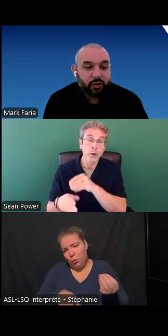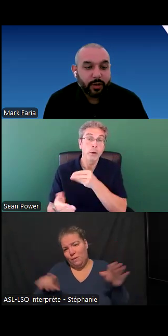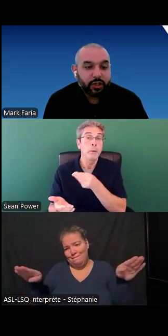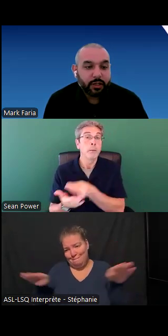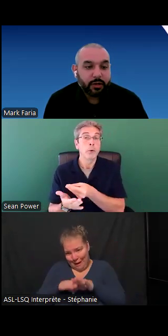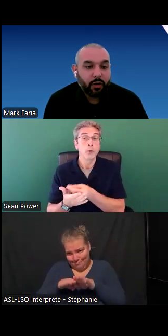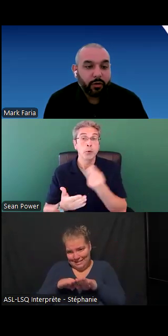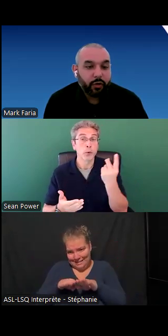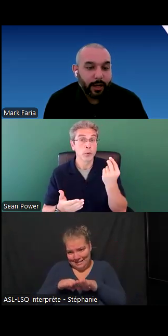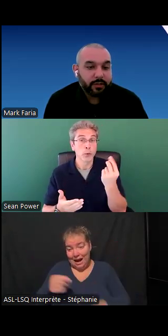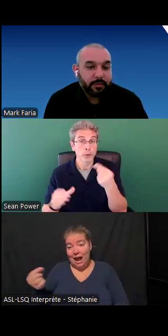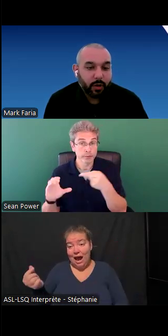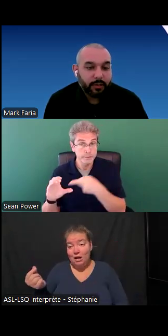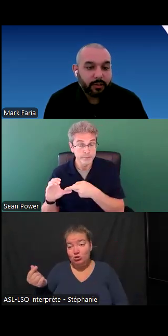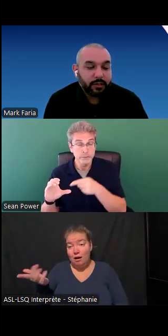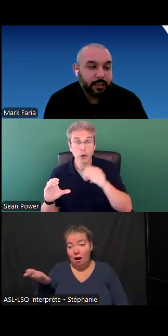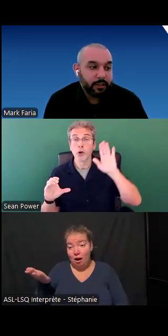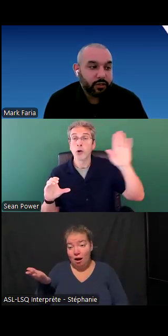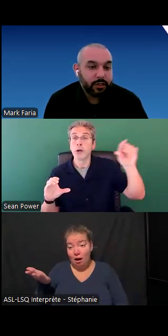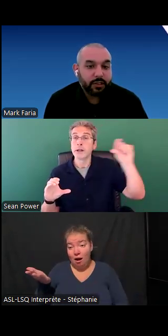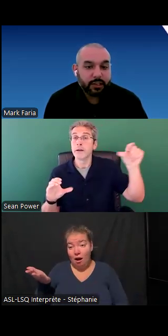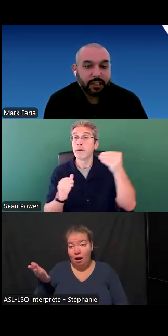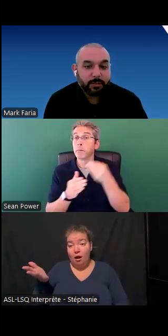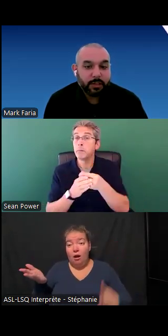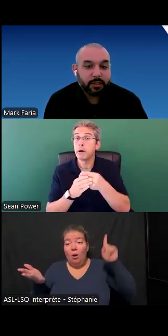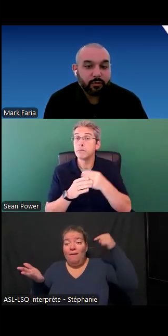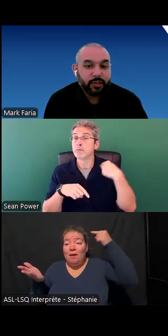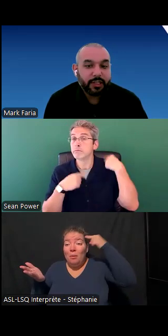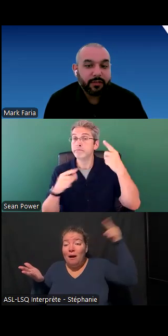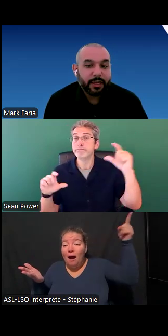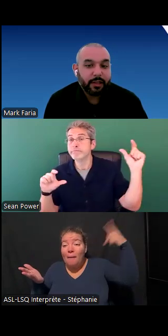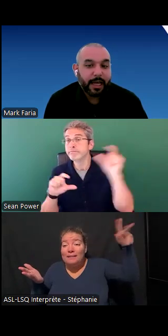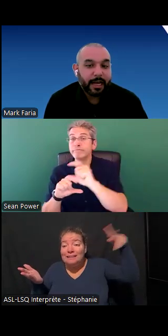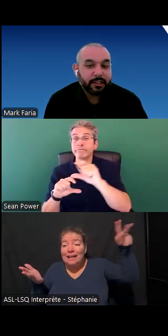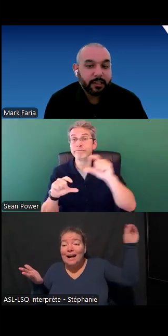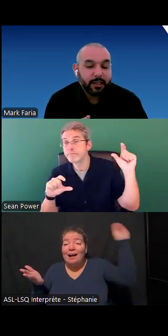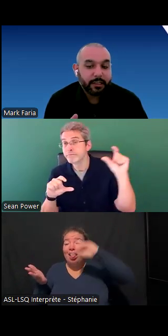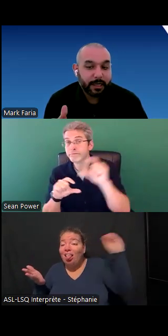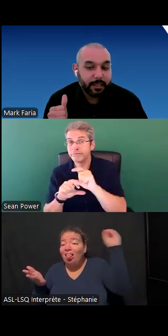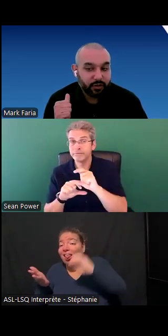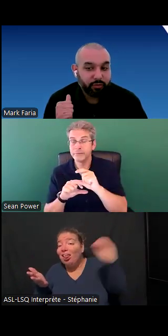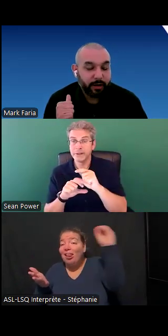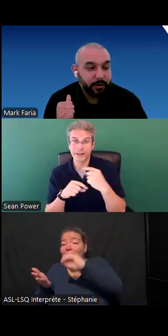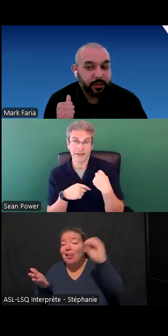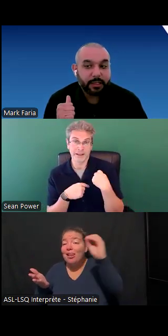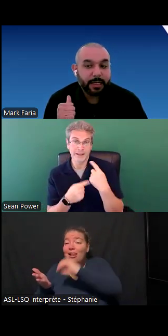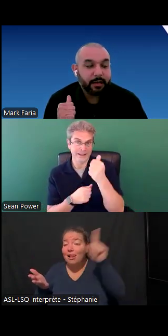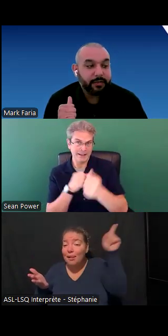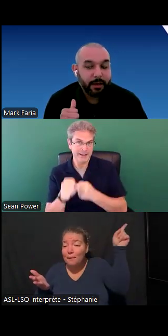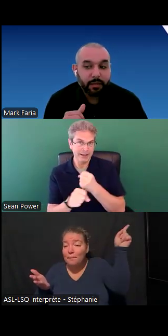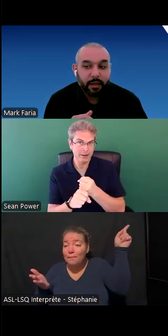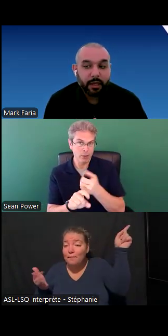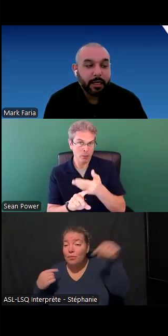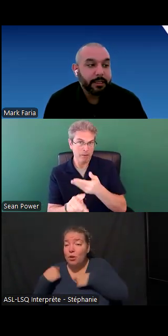that situation, all the grants and bonds, the CDSGs and the CDSBs received in the last 10 years prior to the date